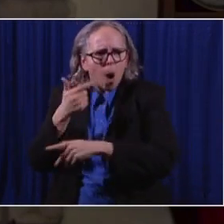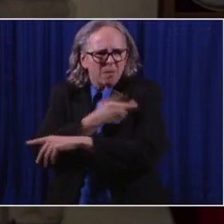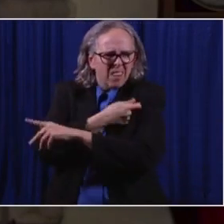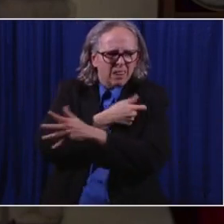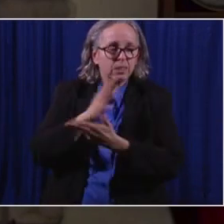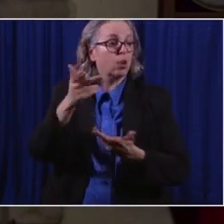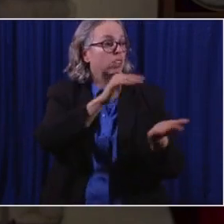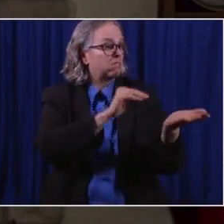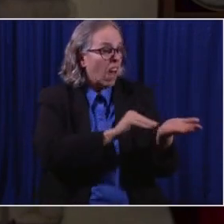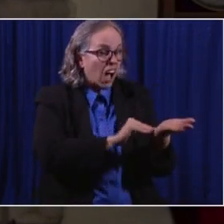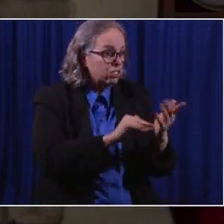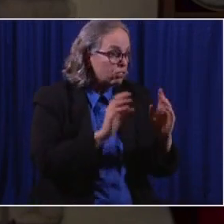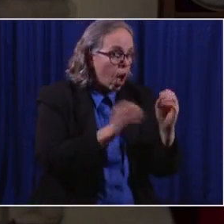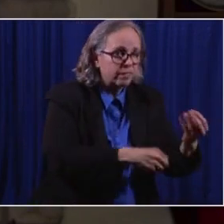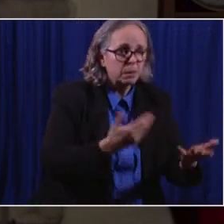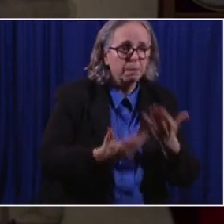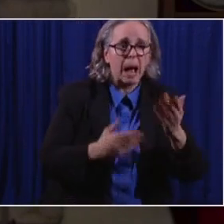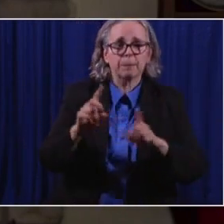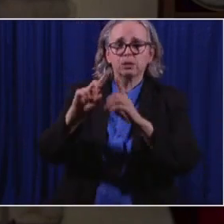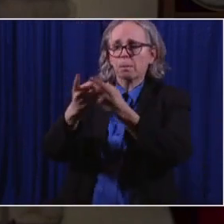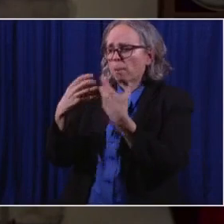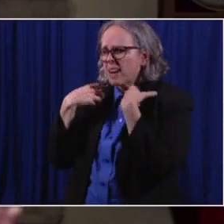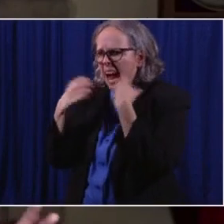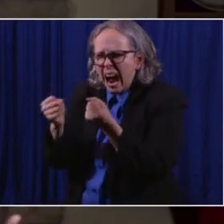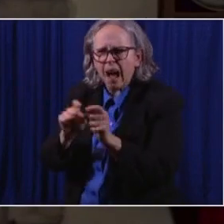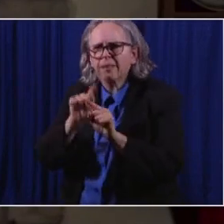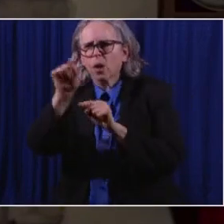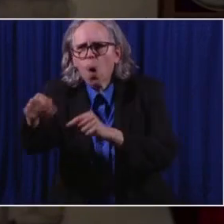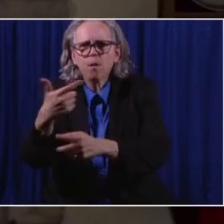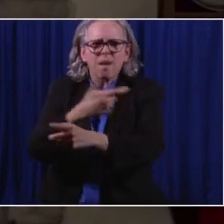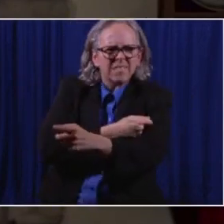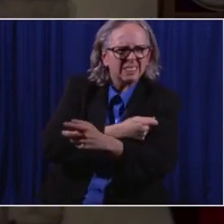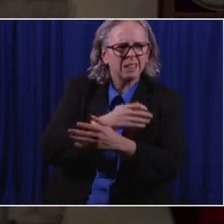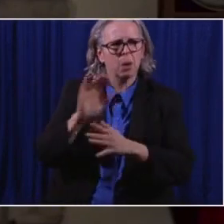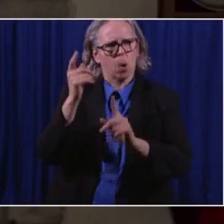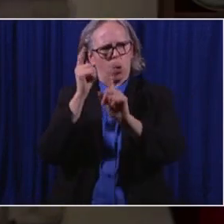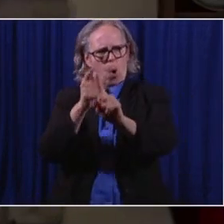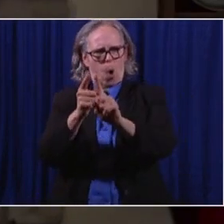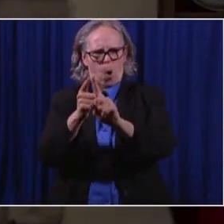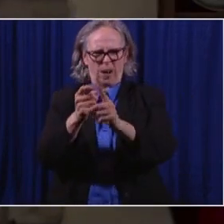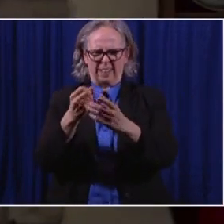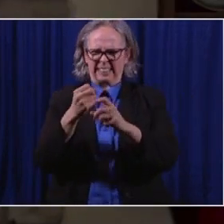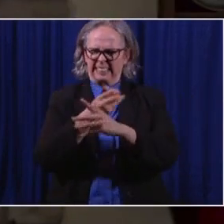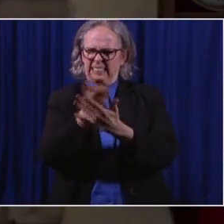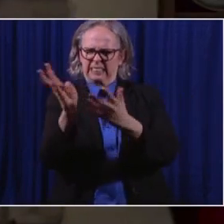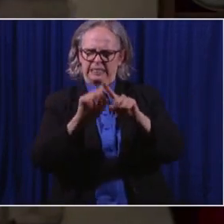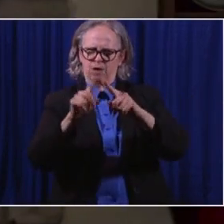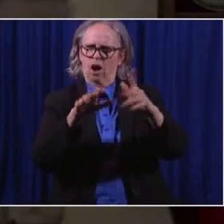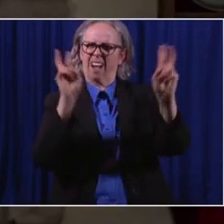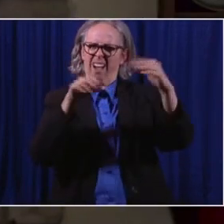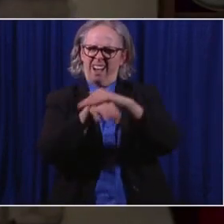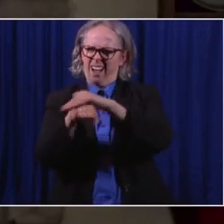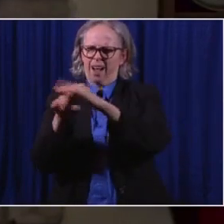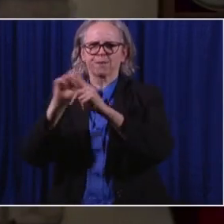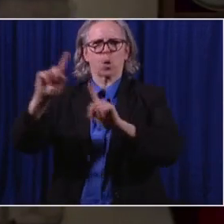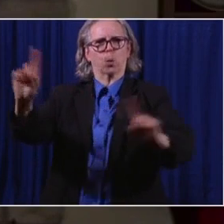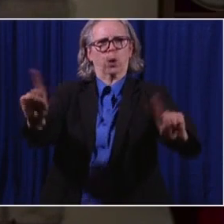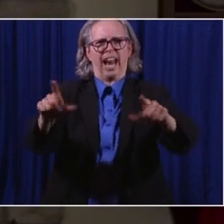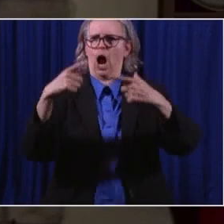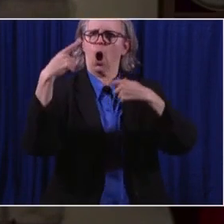through health departments, but the idea will be you'll have multiple places where you can go, because then you're moving